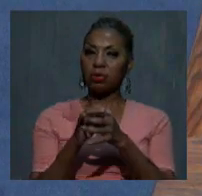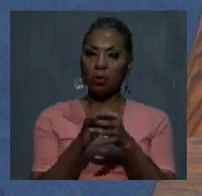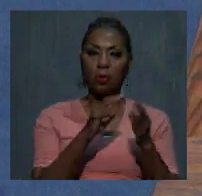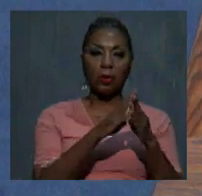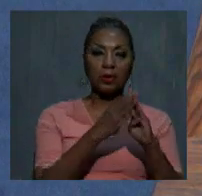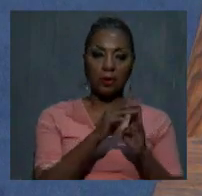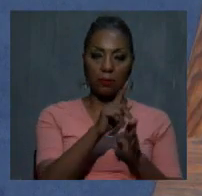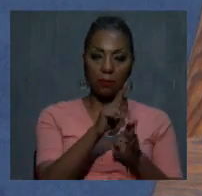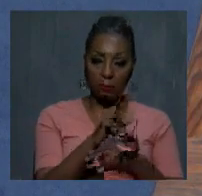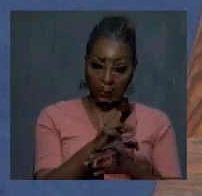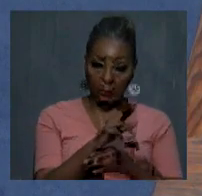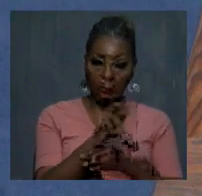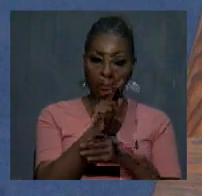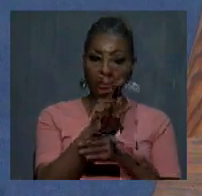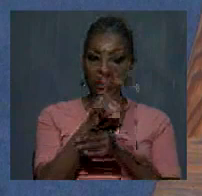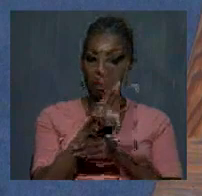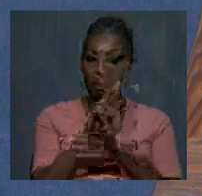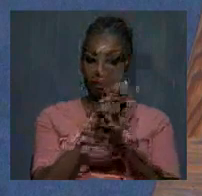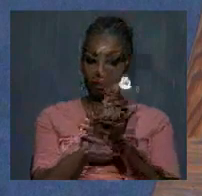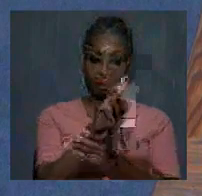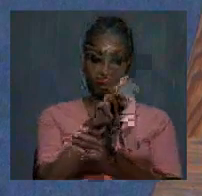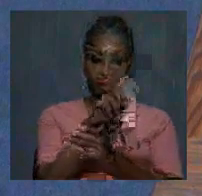City Law